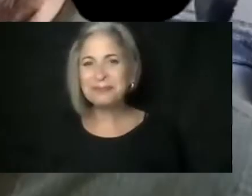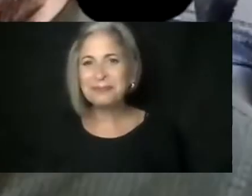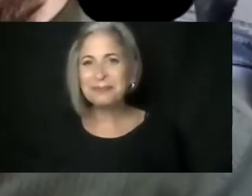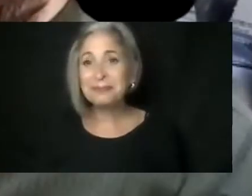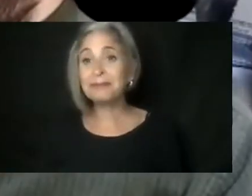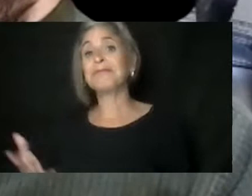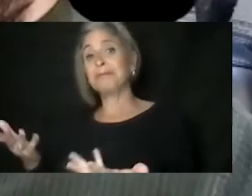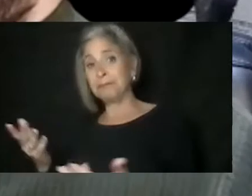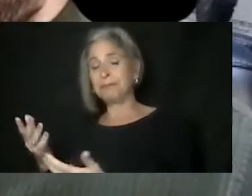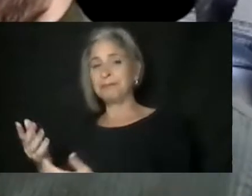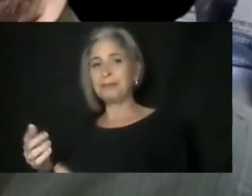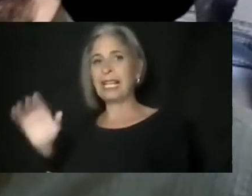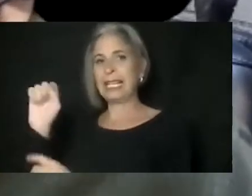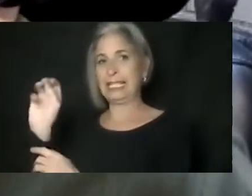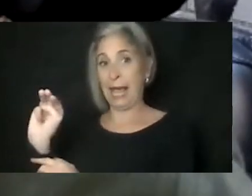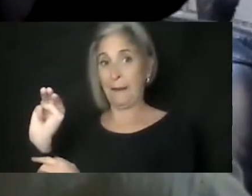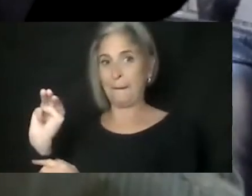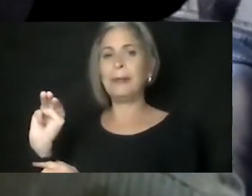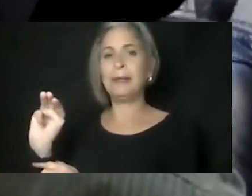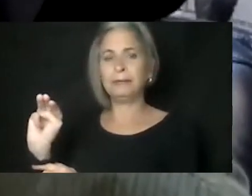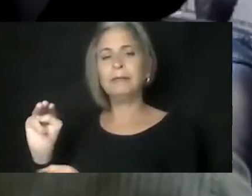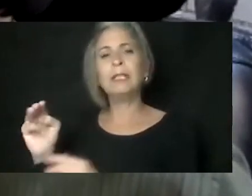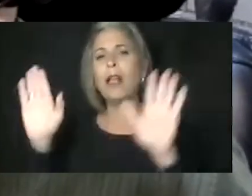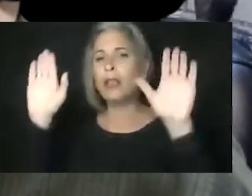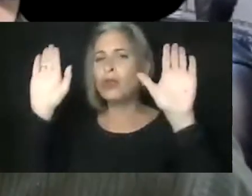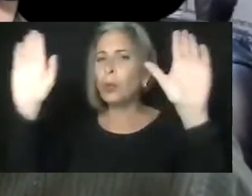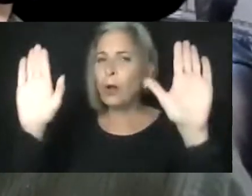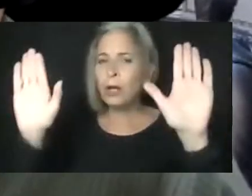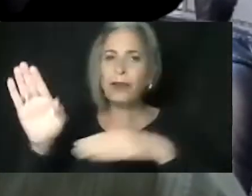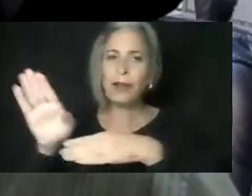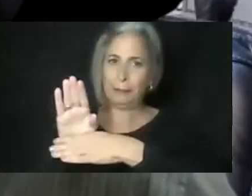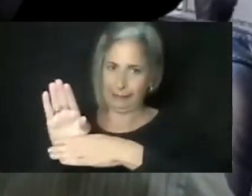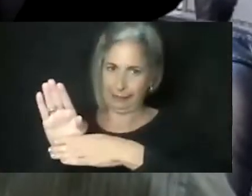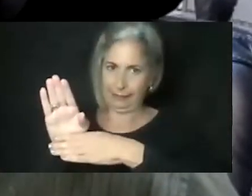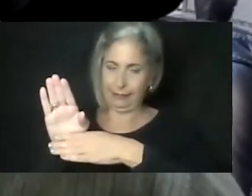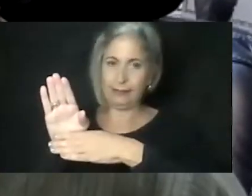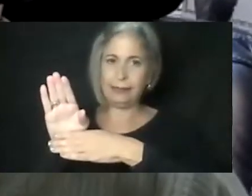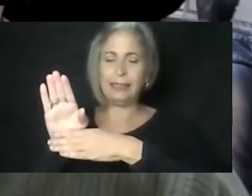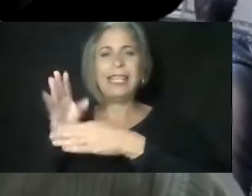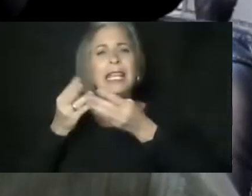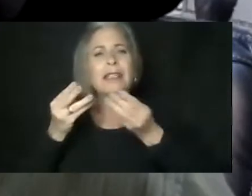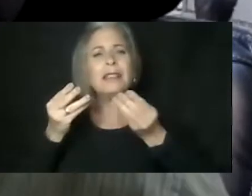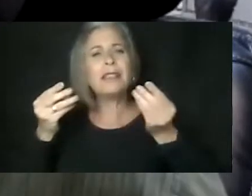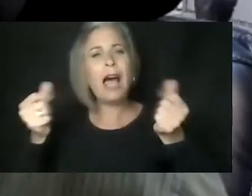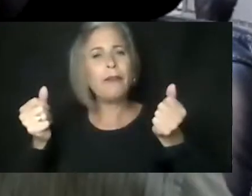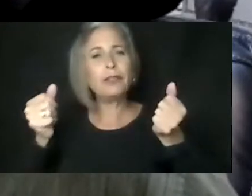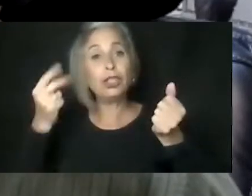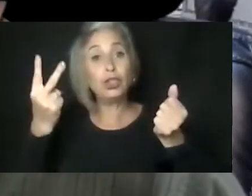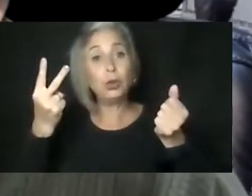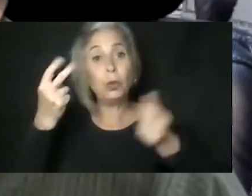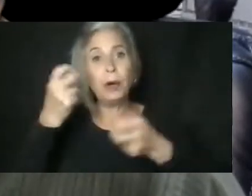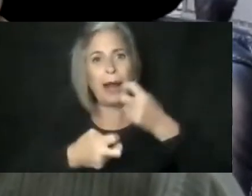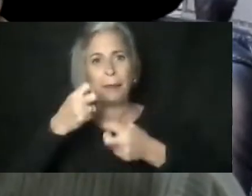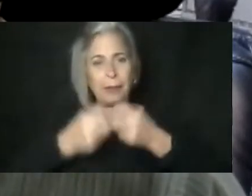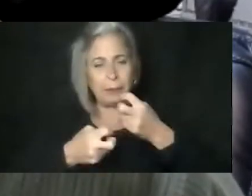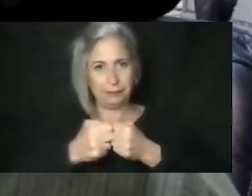I mean, the great thing about Fable as a business is that it solves two problems in